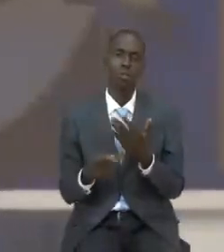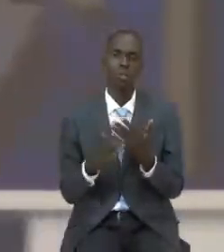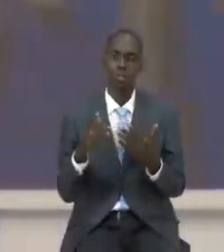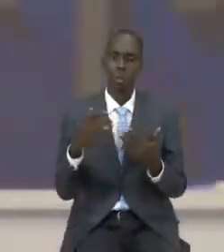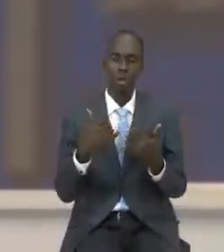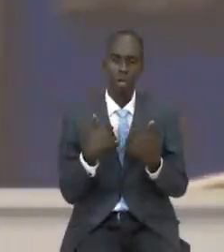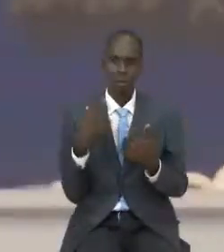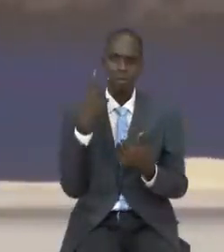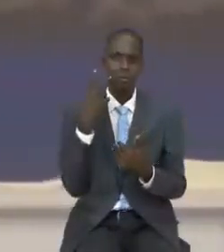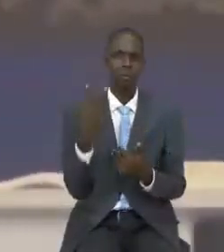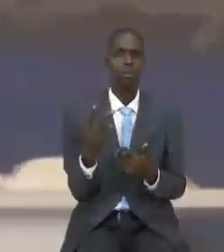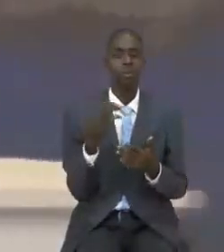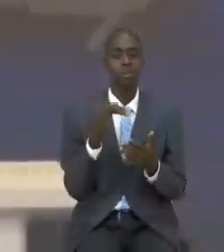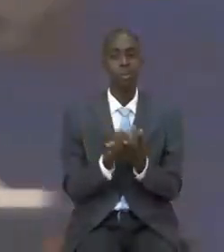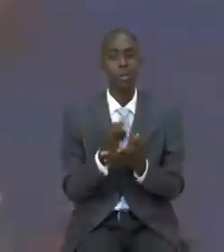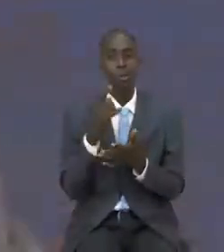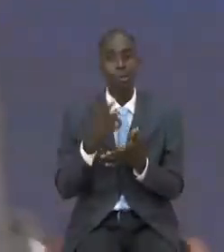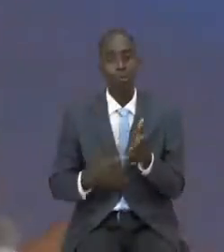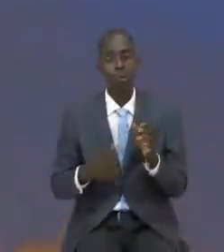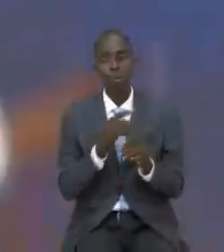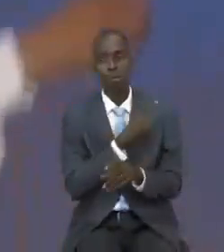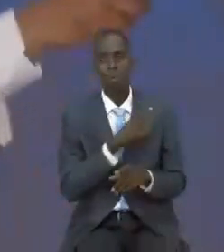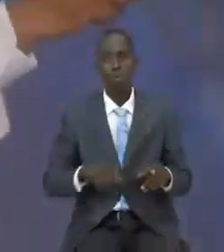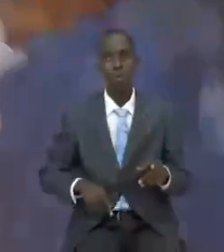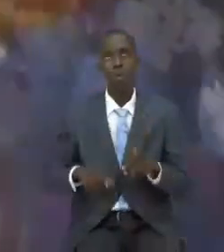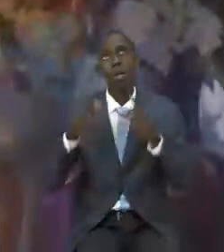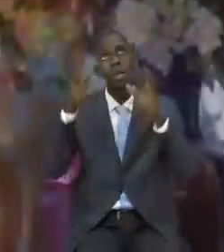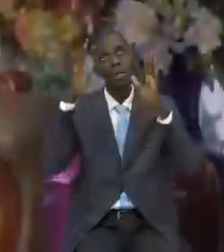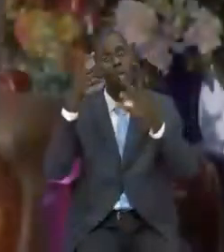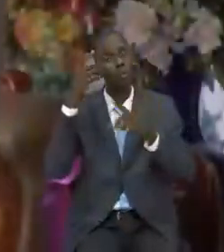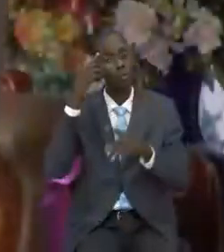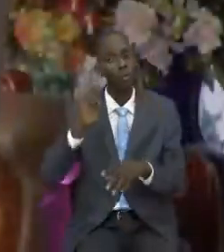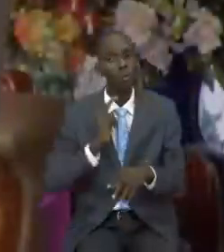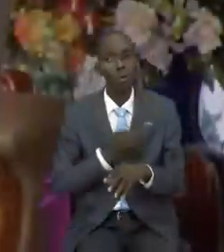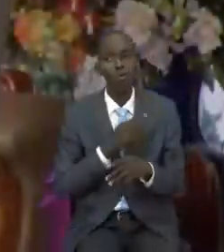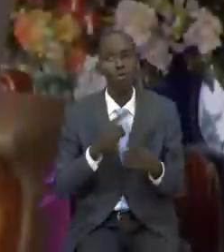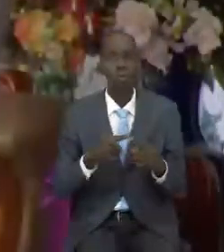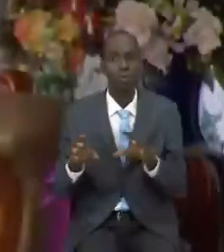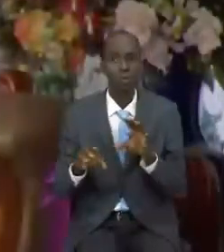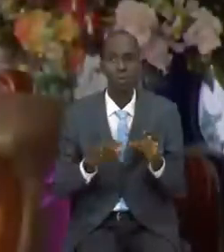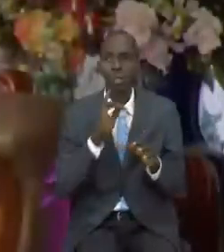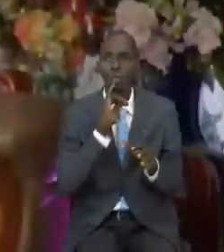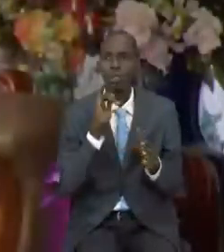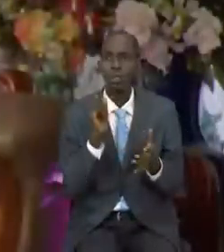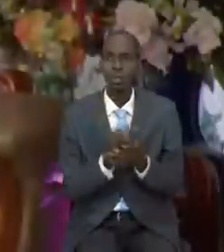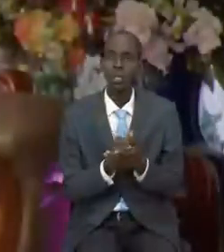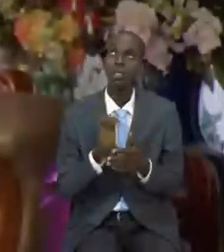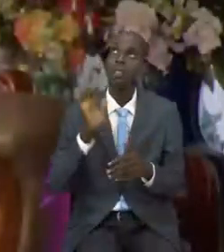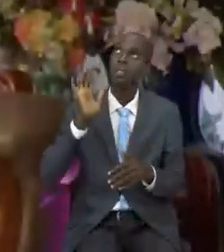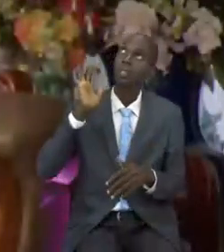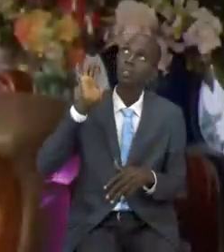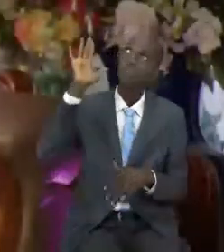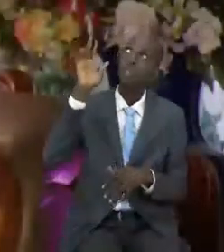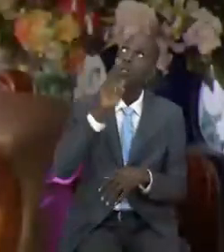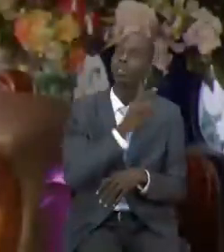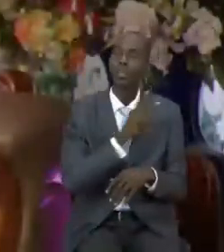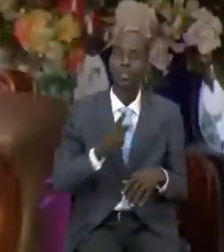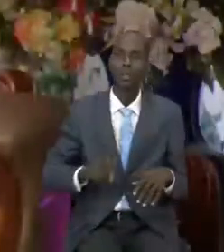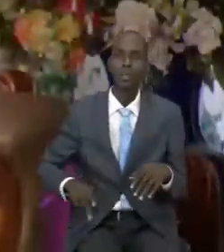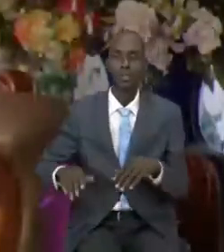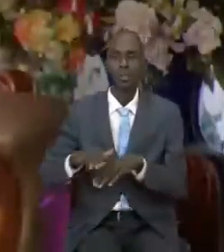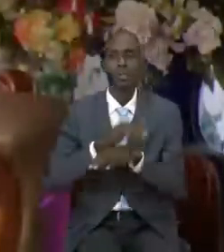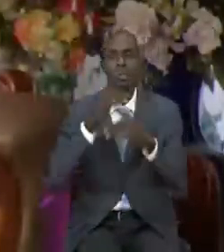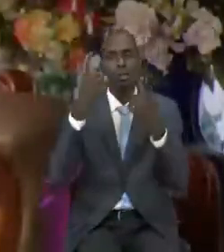that what the Lord expects for us to do is that thy kingdom come and